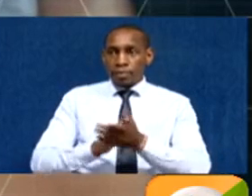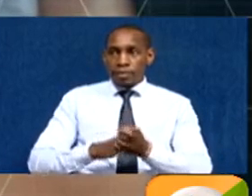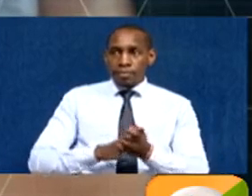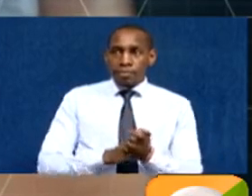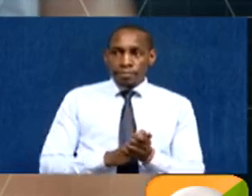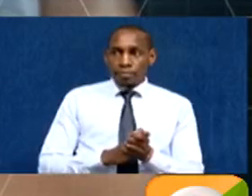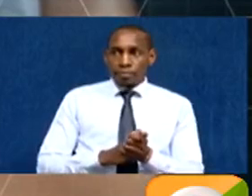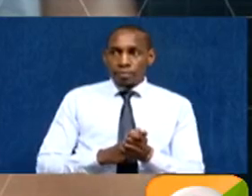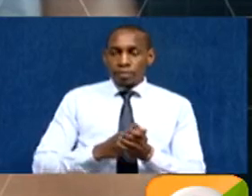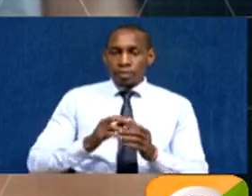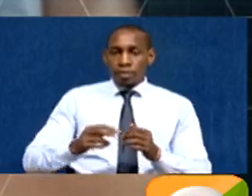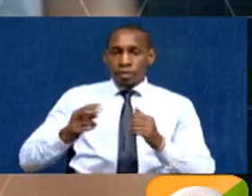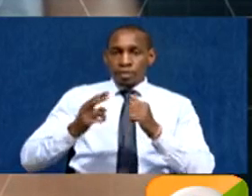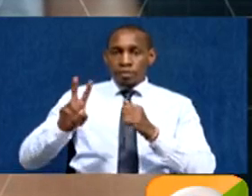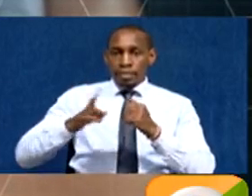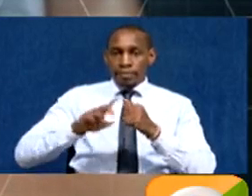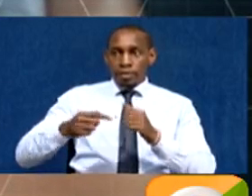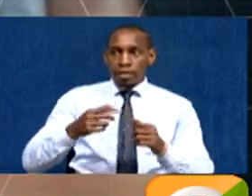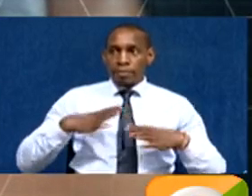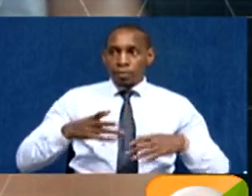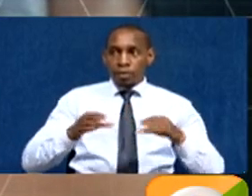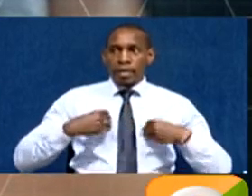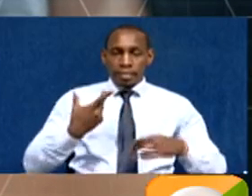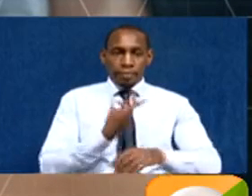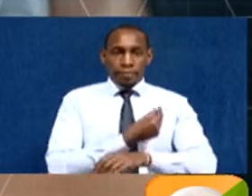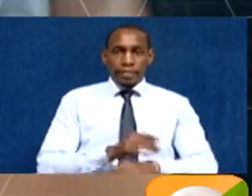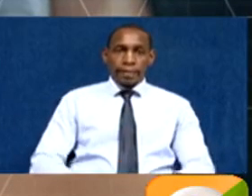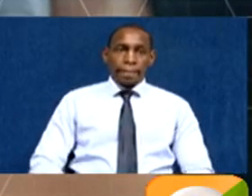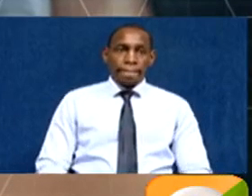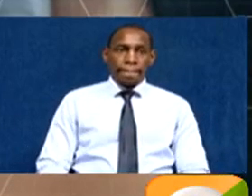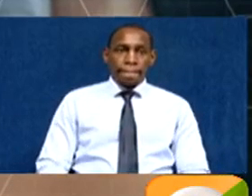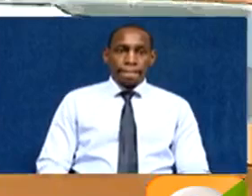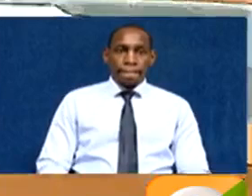27,927 people went for the jab. Emily Chebet, Citizen TV.